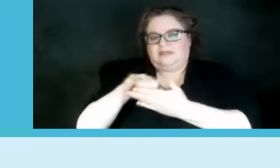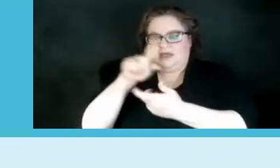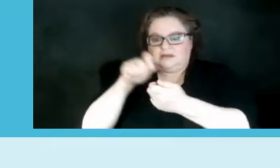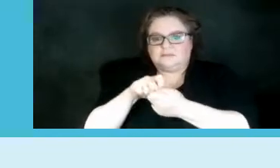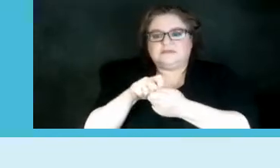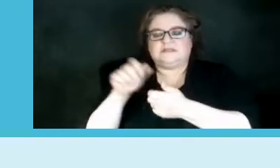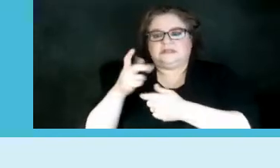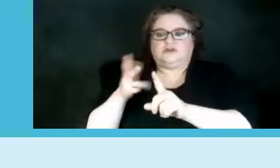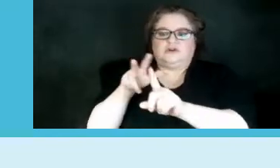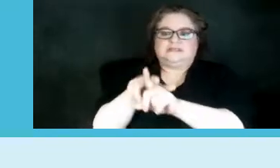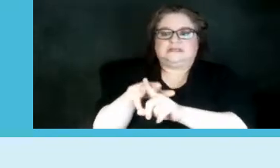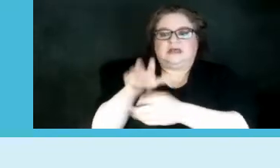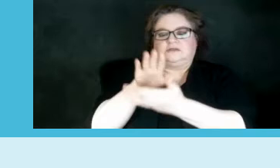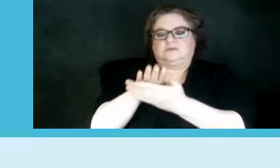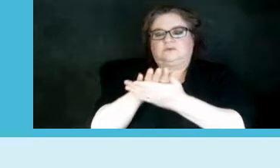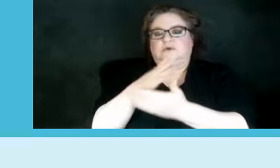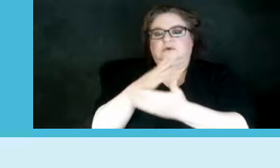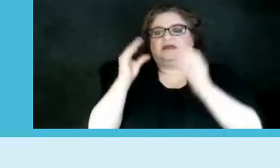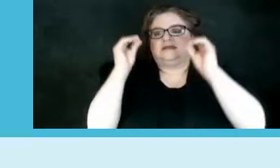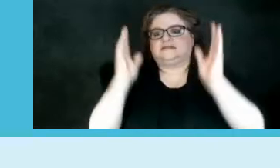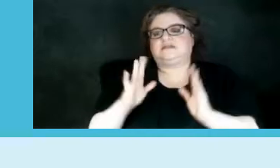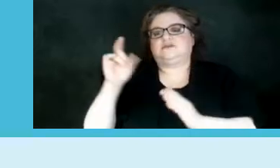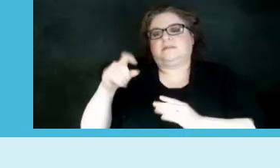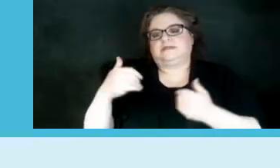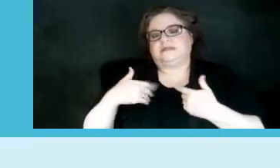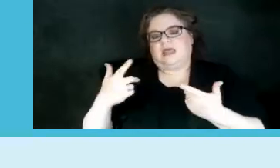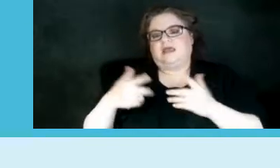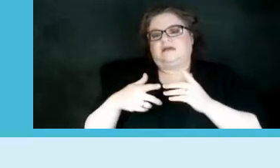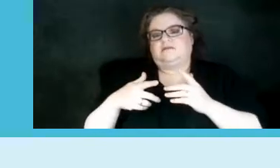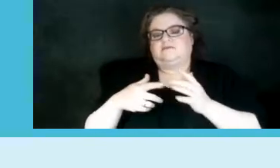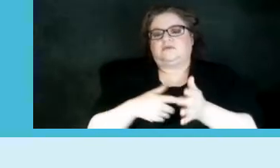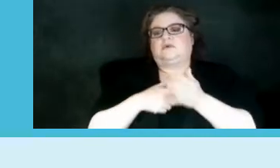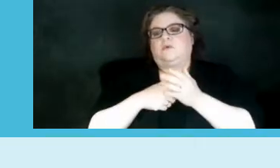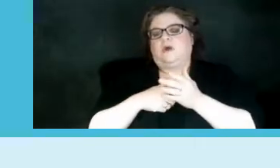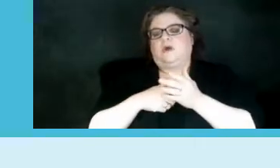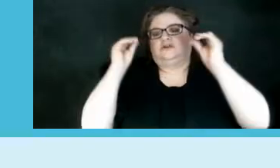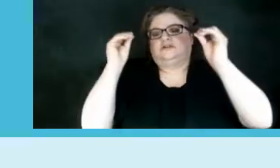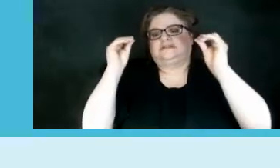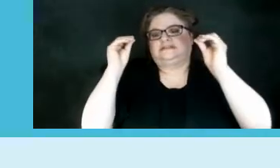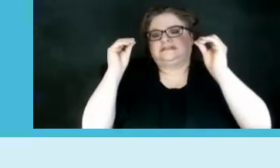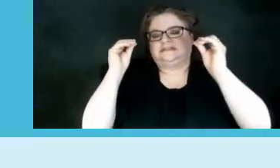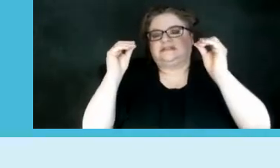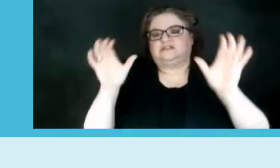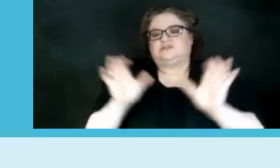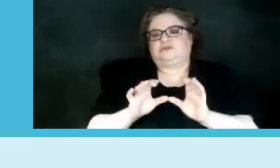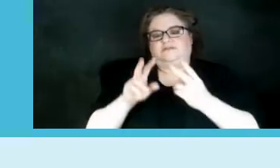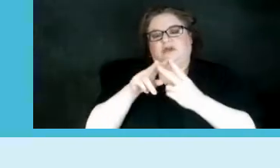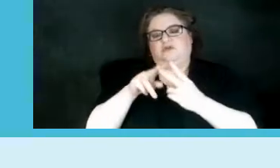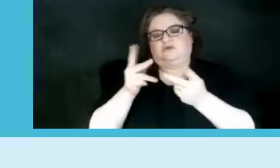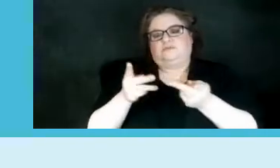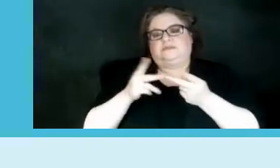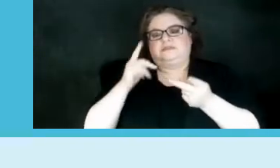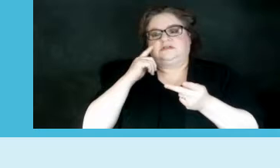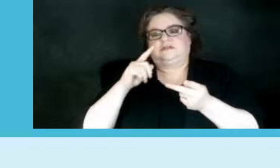assigned school. And a teacher must have the required teaching certificate. There are 2 positions on the school level